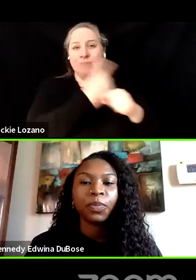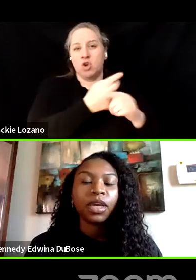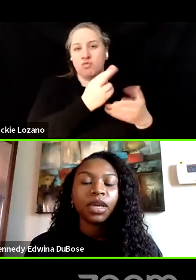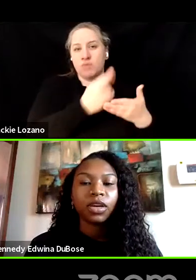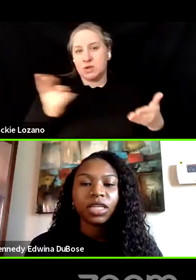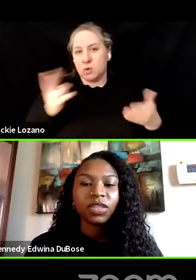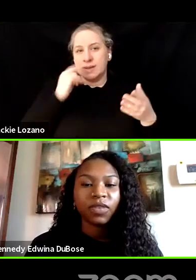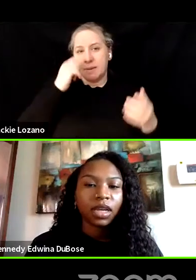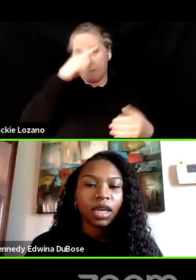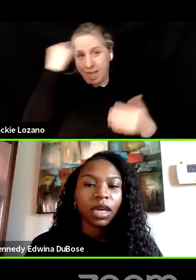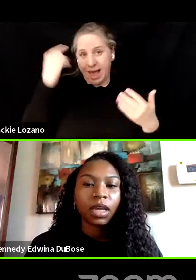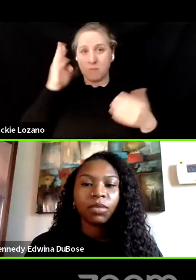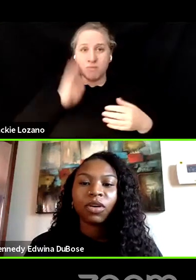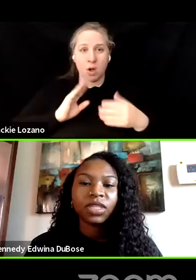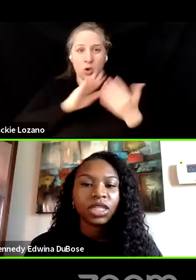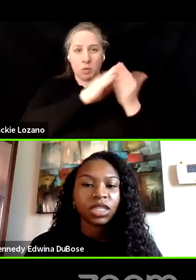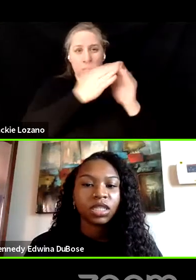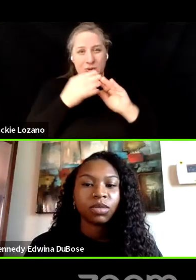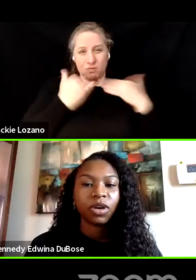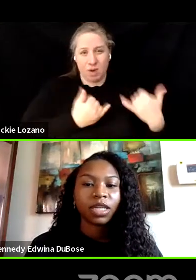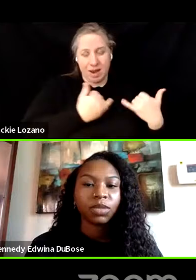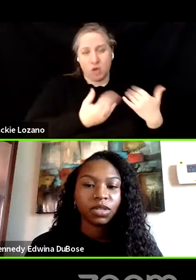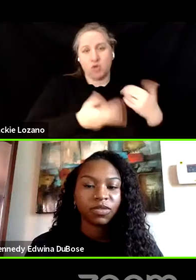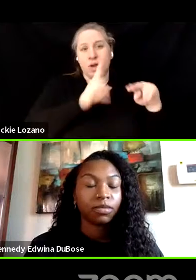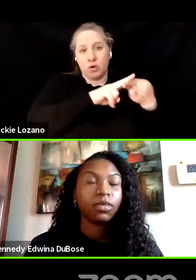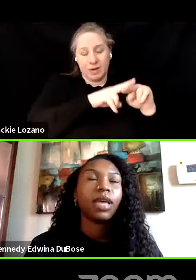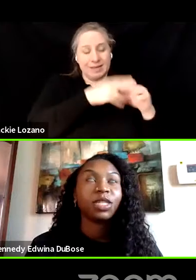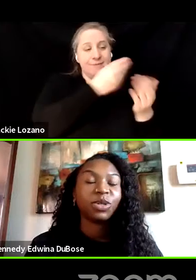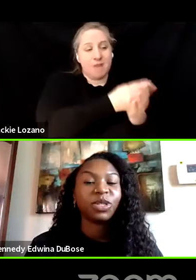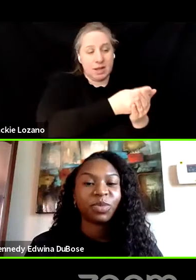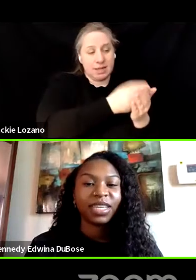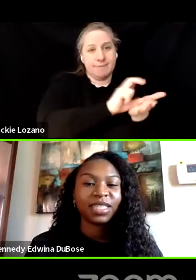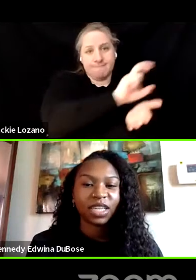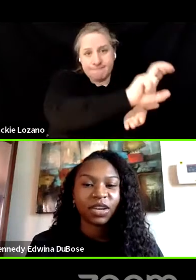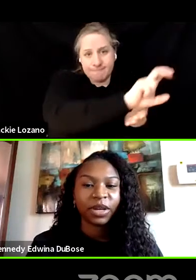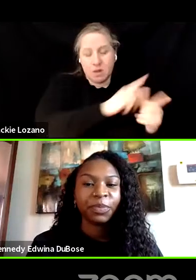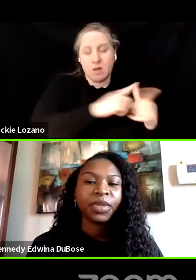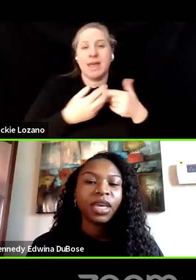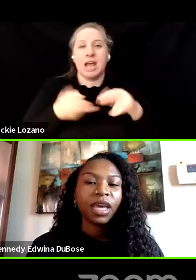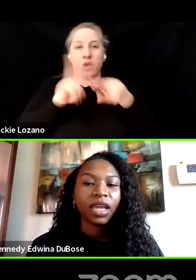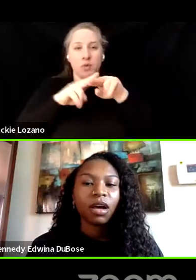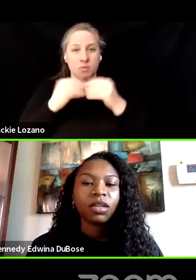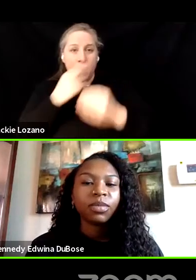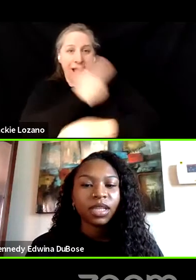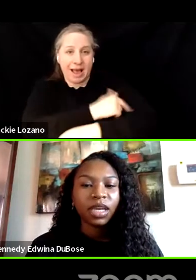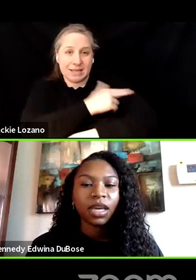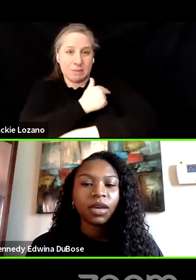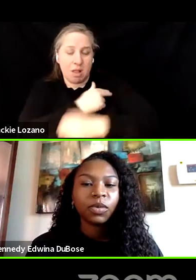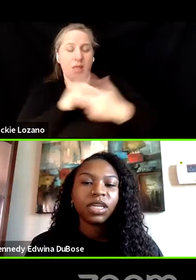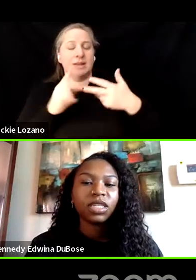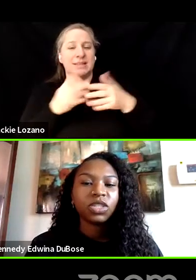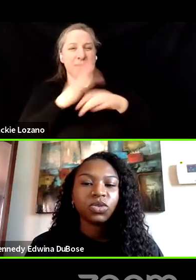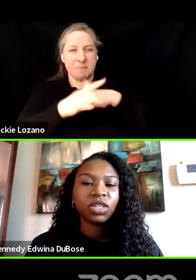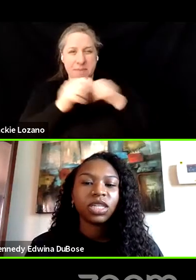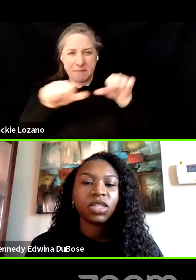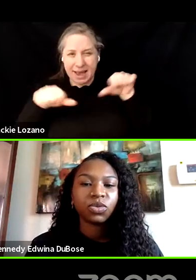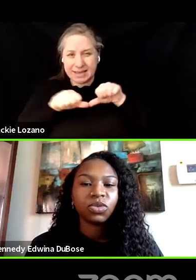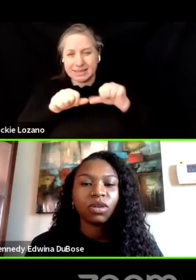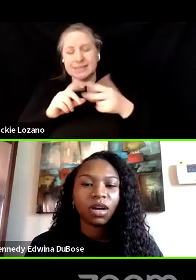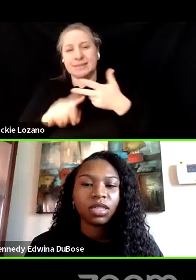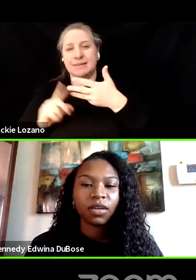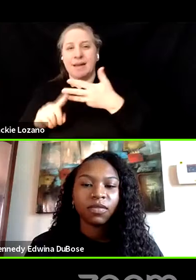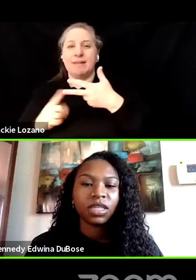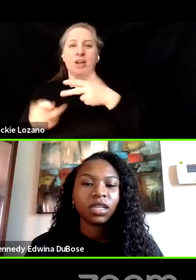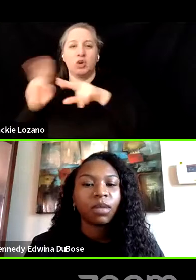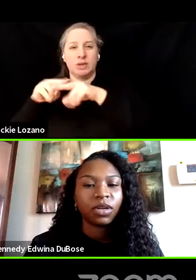So increased funding and more physicians and more hospital space, et cetera. And ultimately, we need to address the